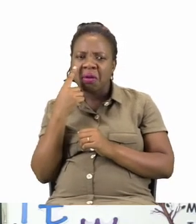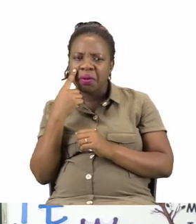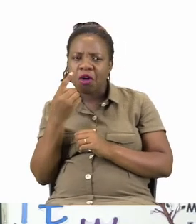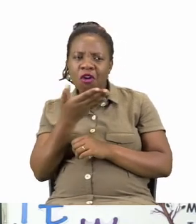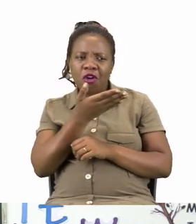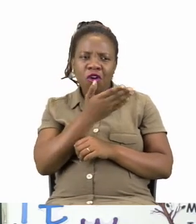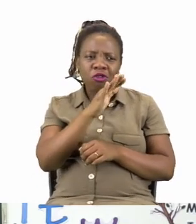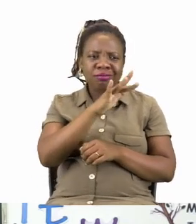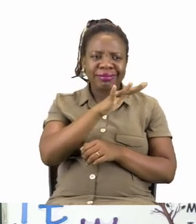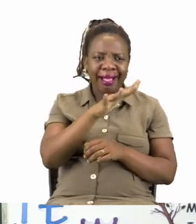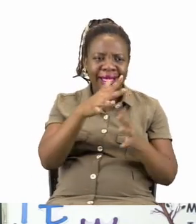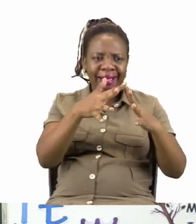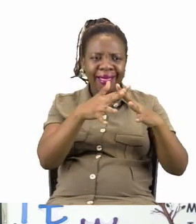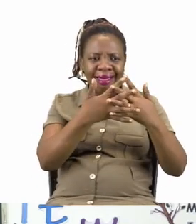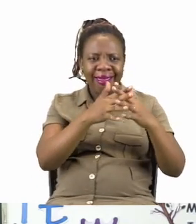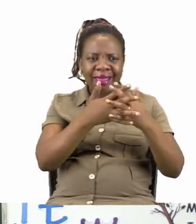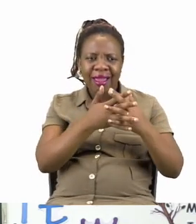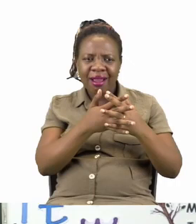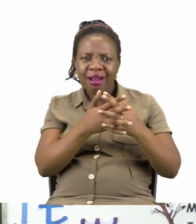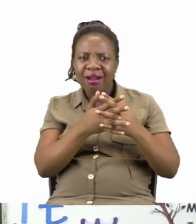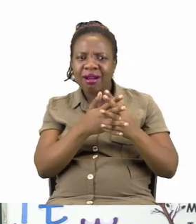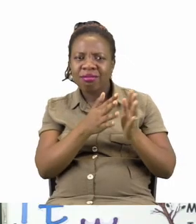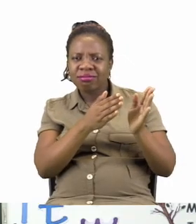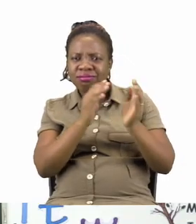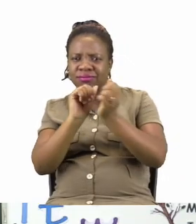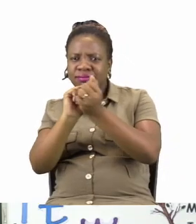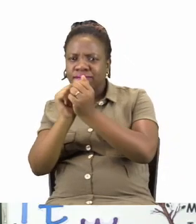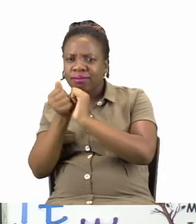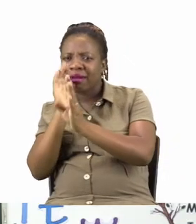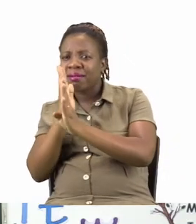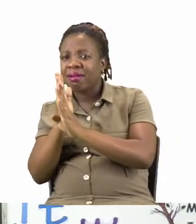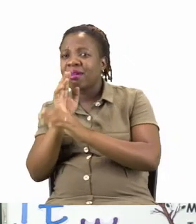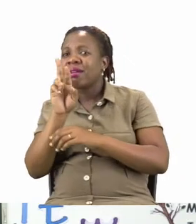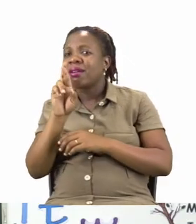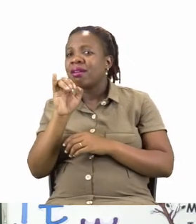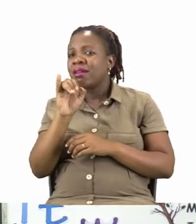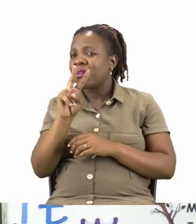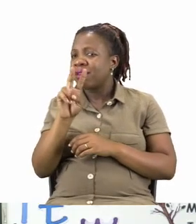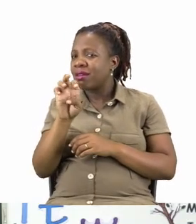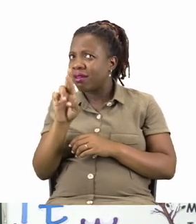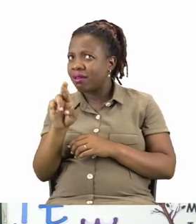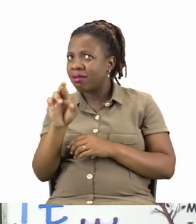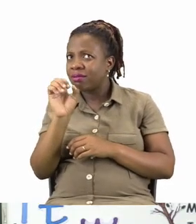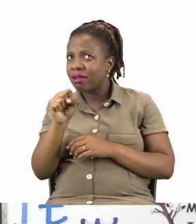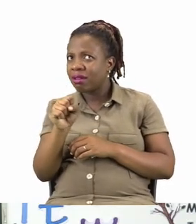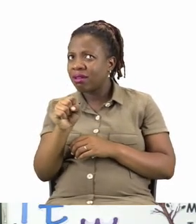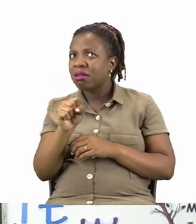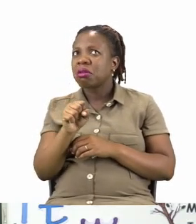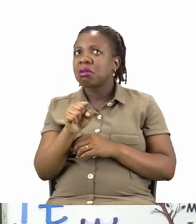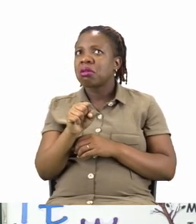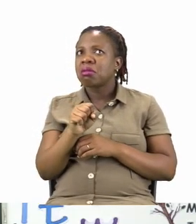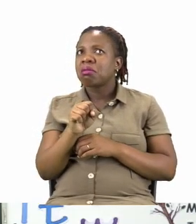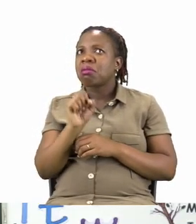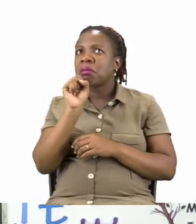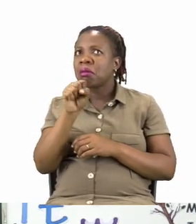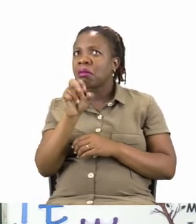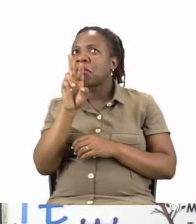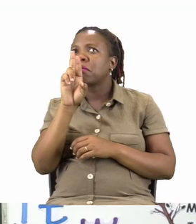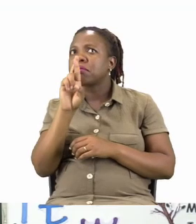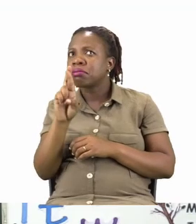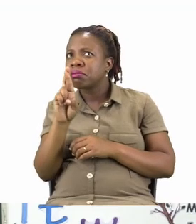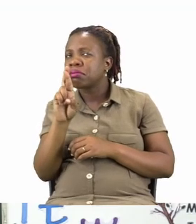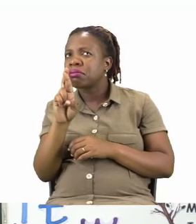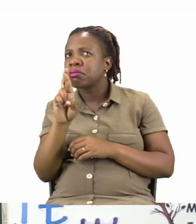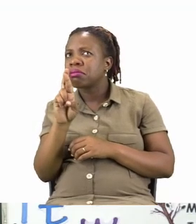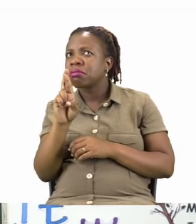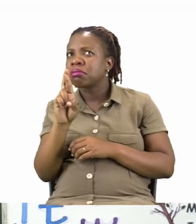that we had scrambled over here. So we have an R, which is this one, right? Then we have